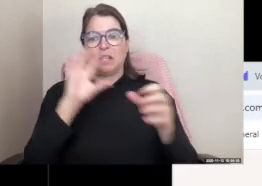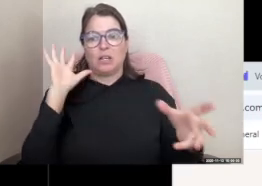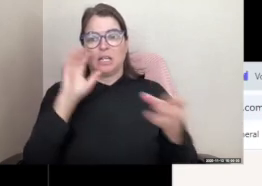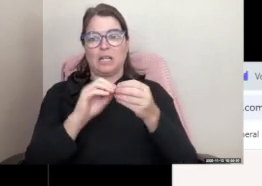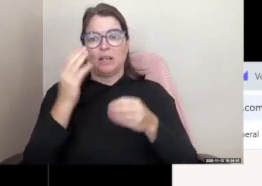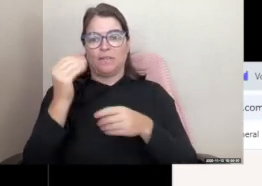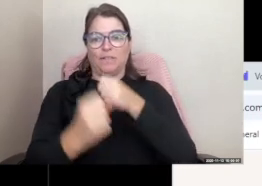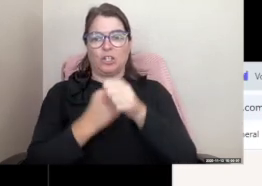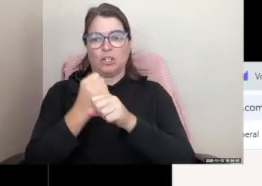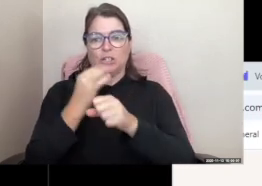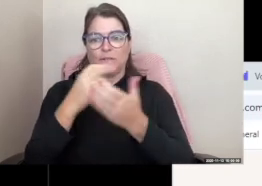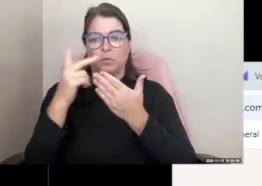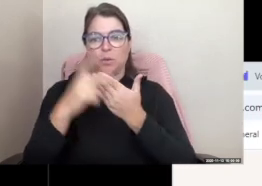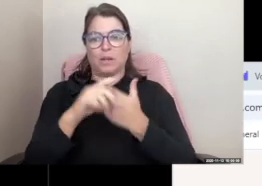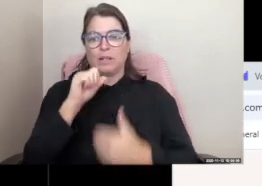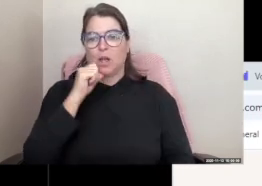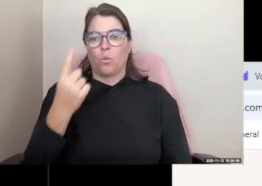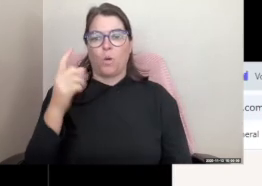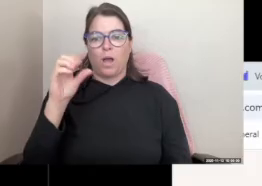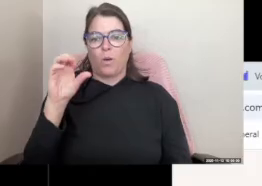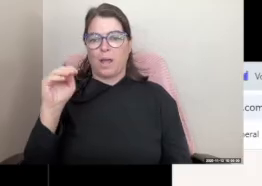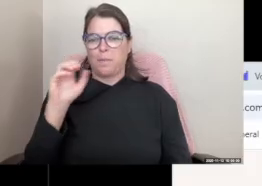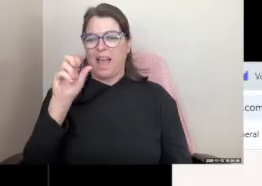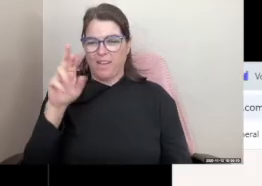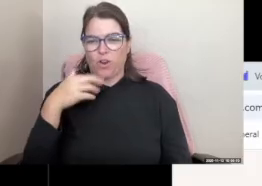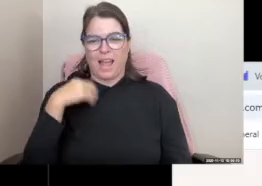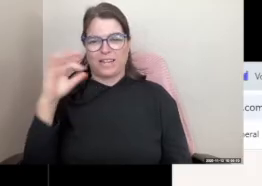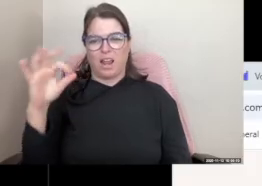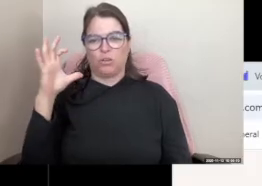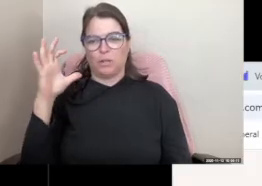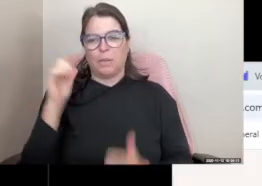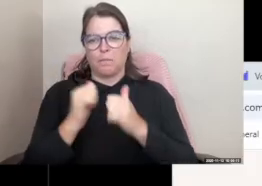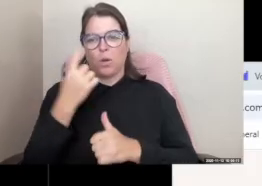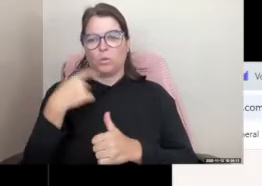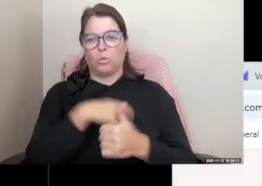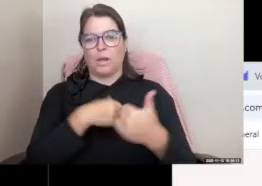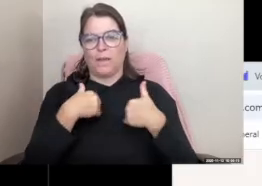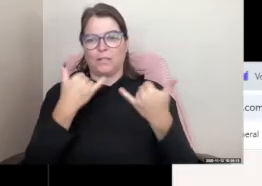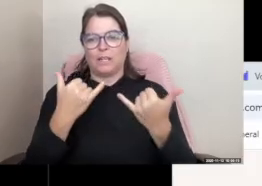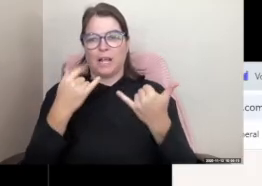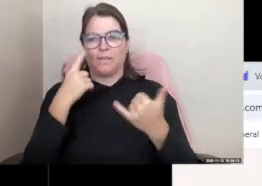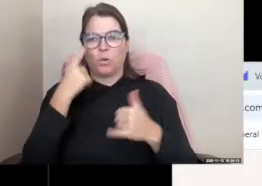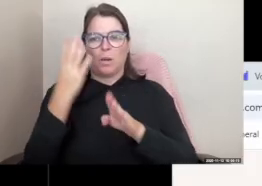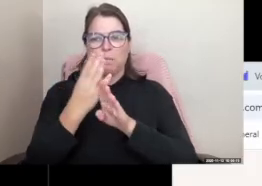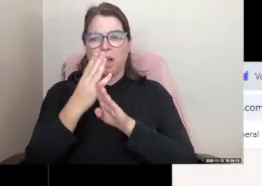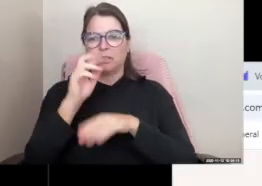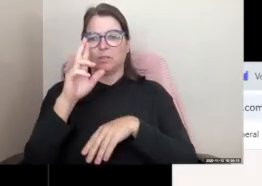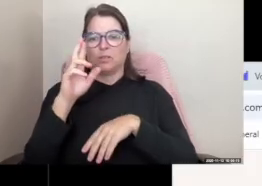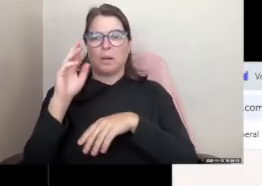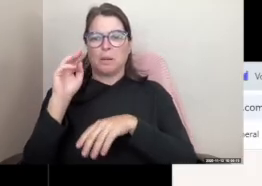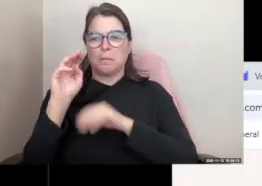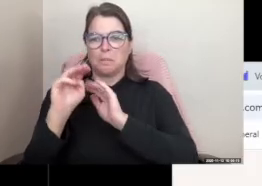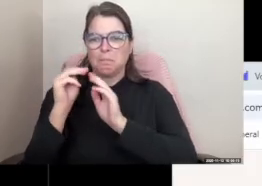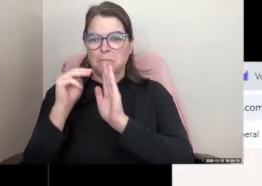those are issues today going forward that if the market, we've got the Tesla truck that had